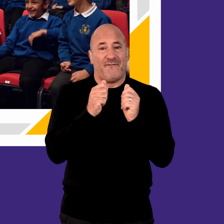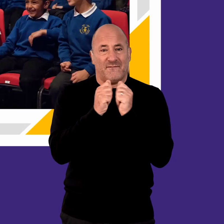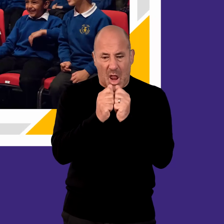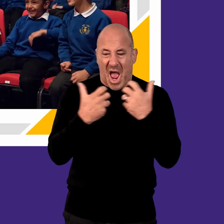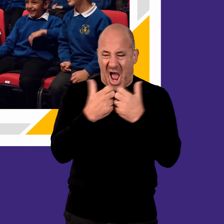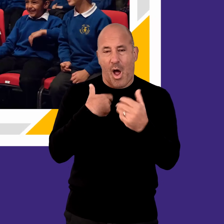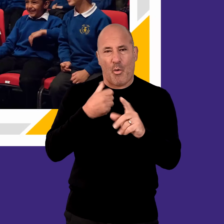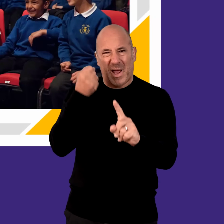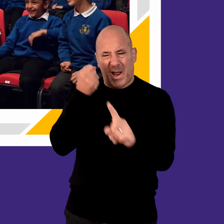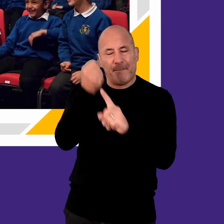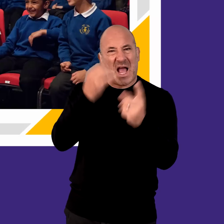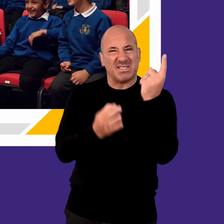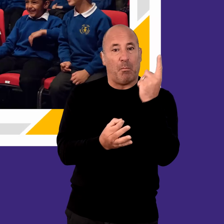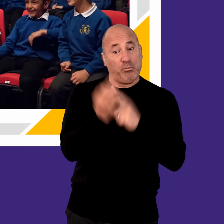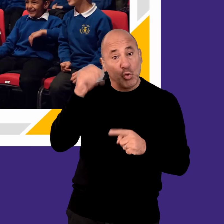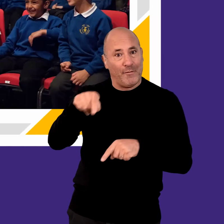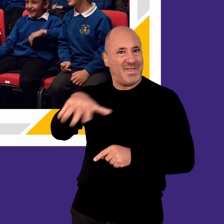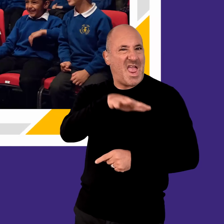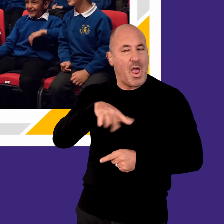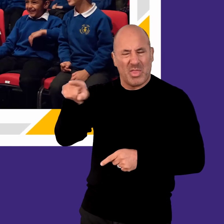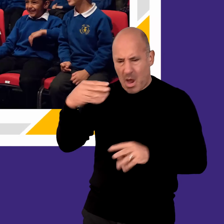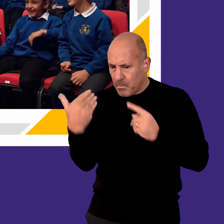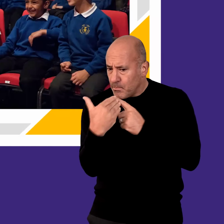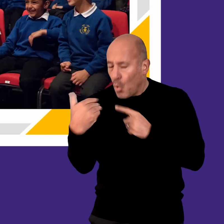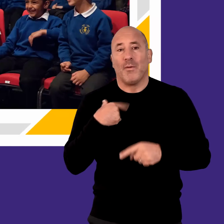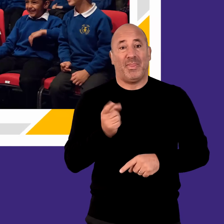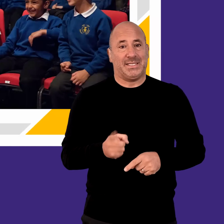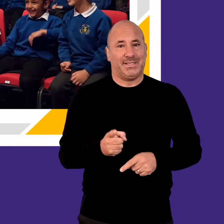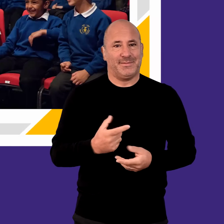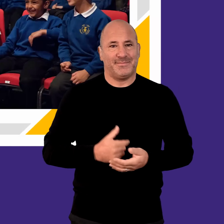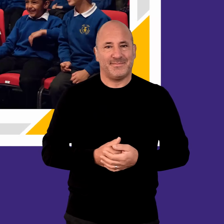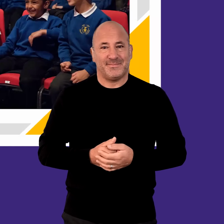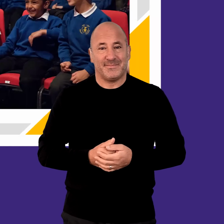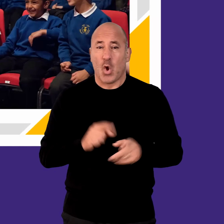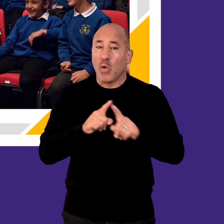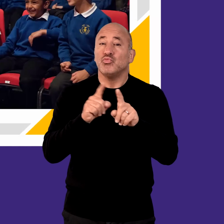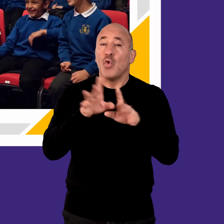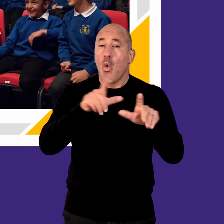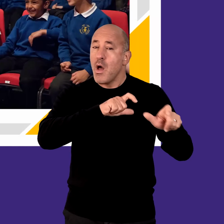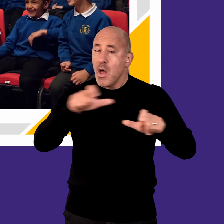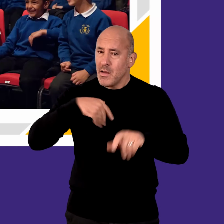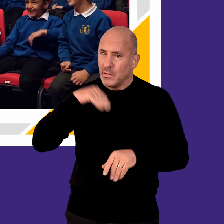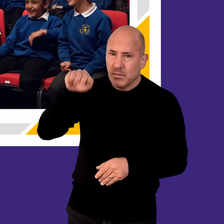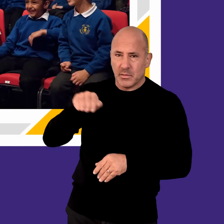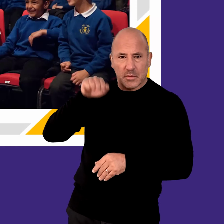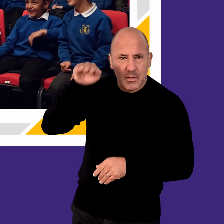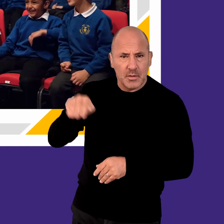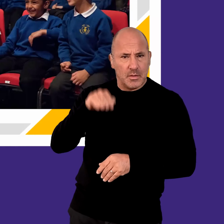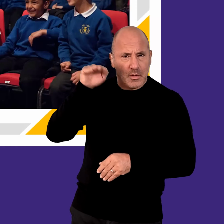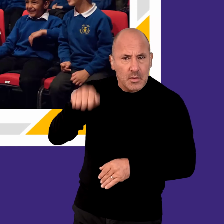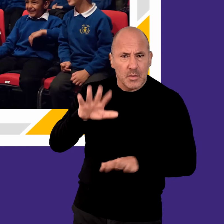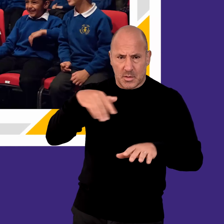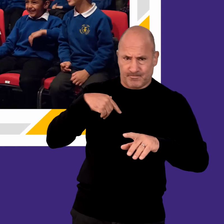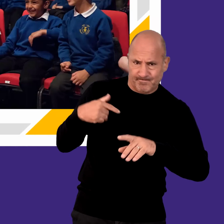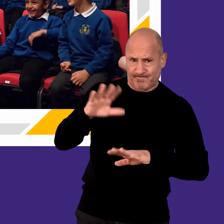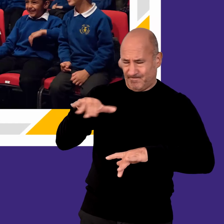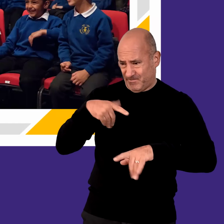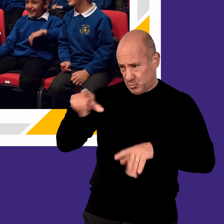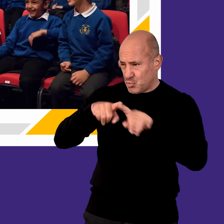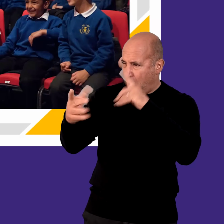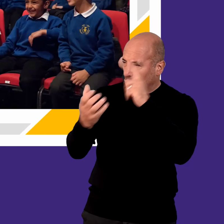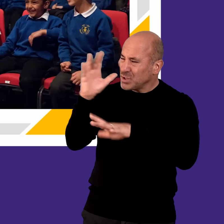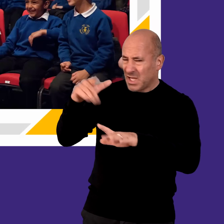in that place, whoever you are. It's not about size or scale. It's about the value and the impact that you're making. It's about being